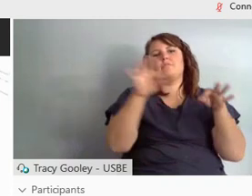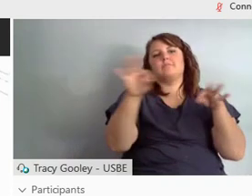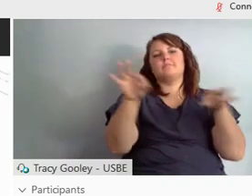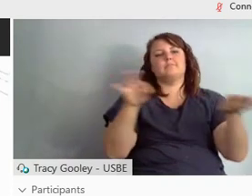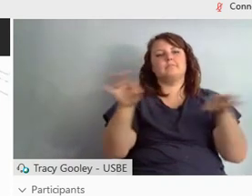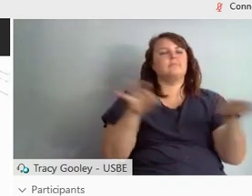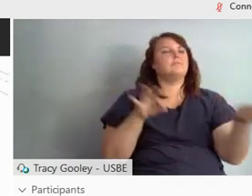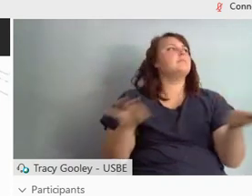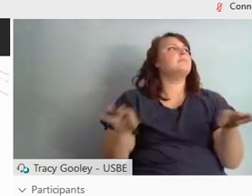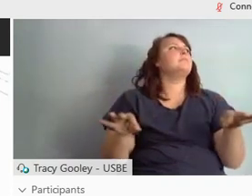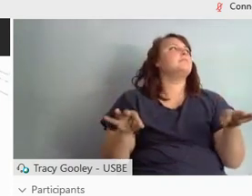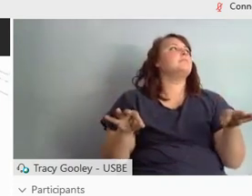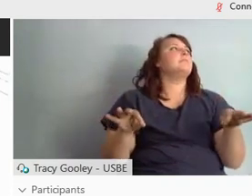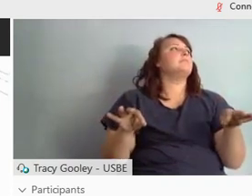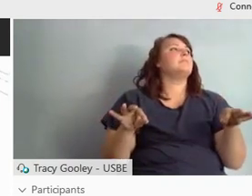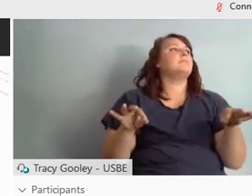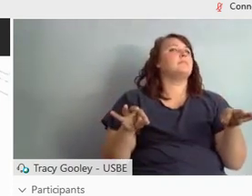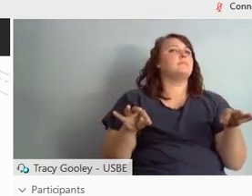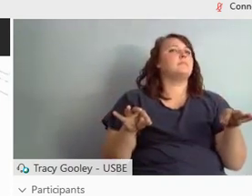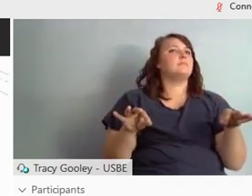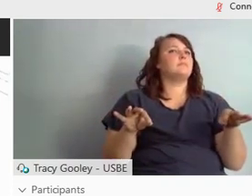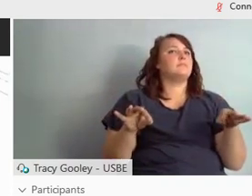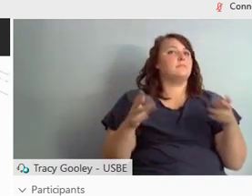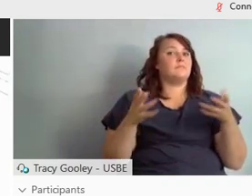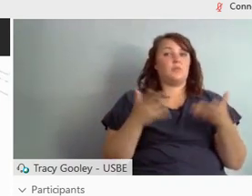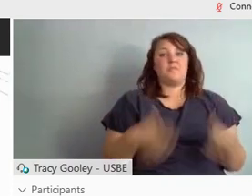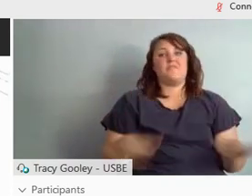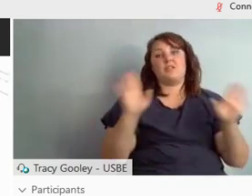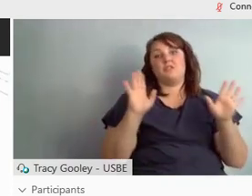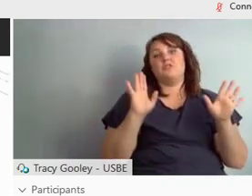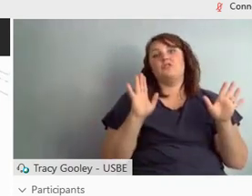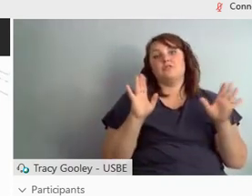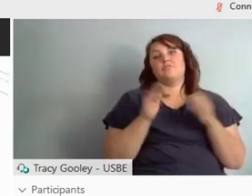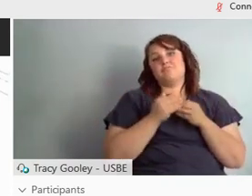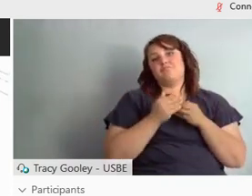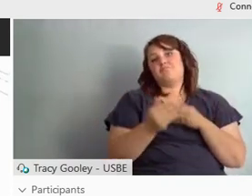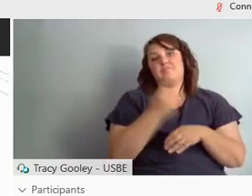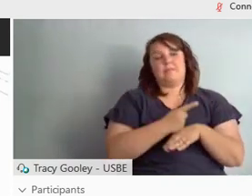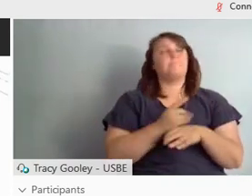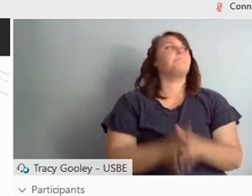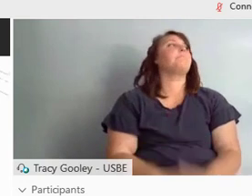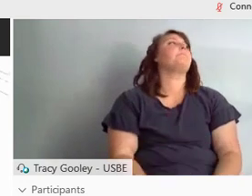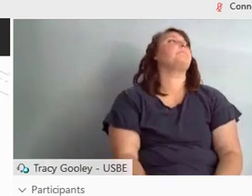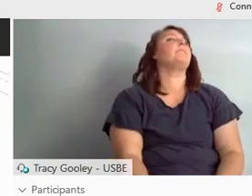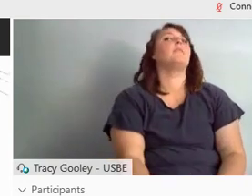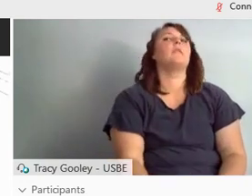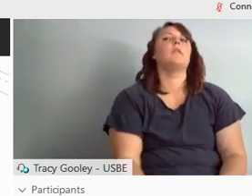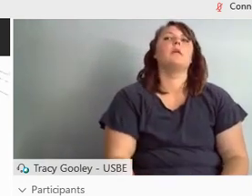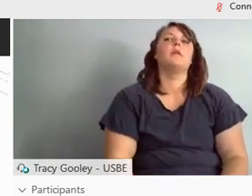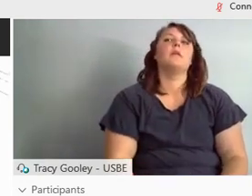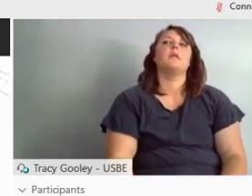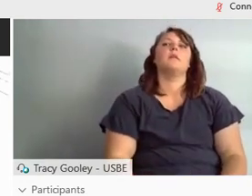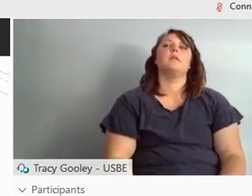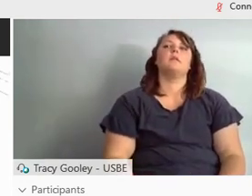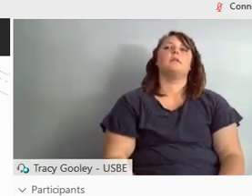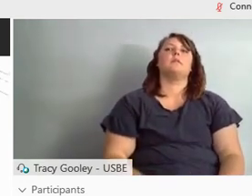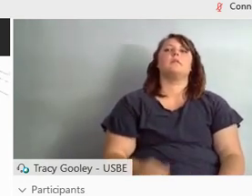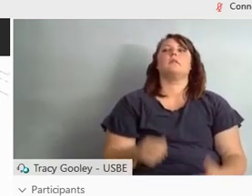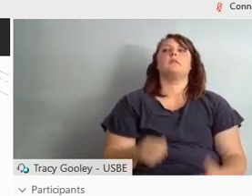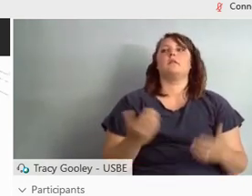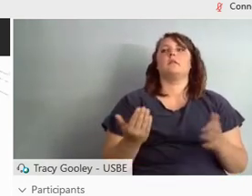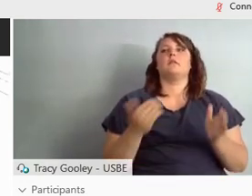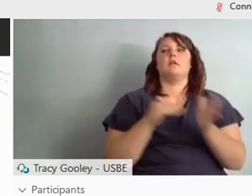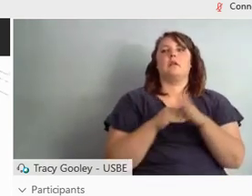about, and then we'll be finished for the day. So again, access to the data